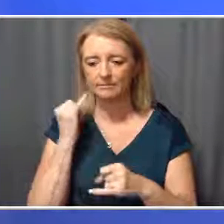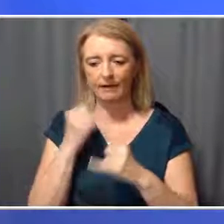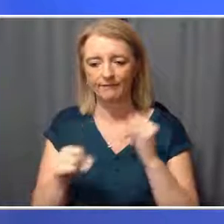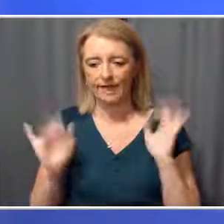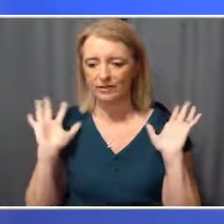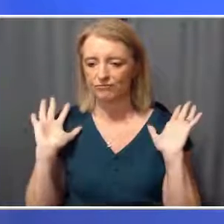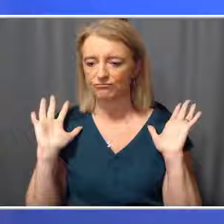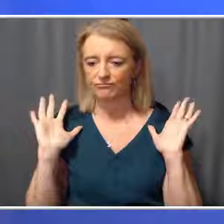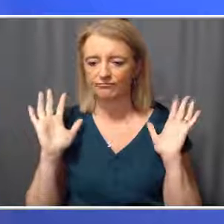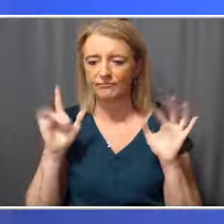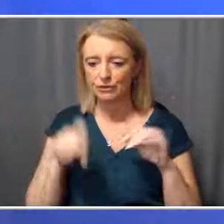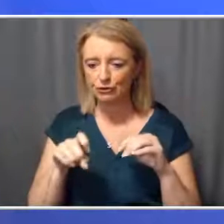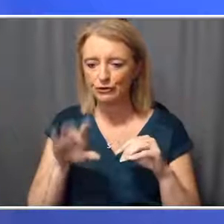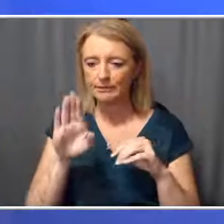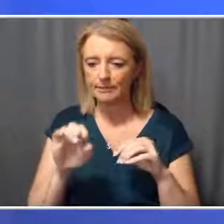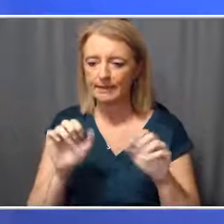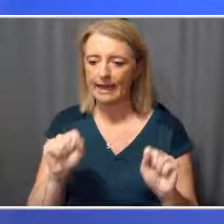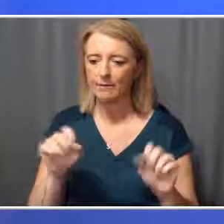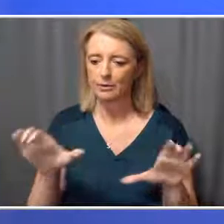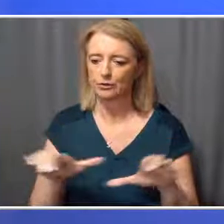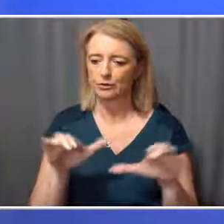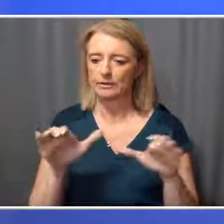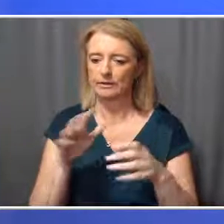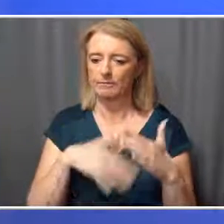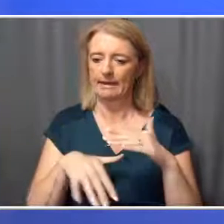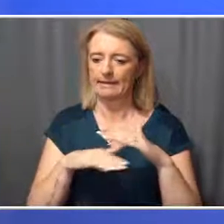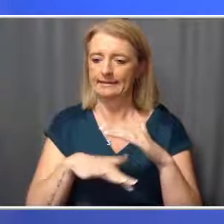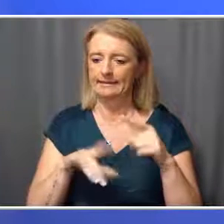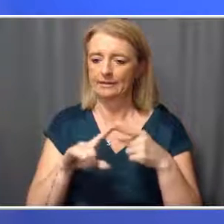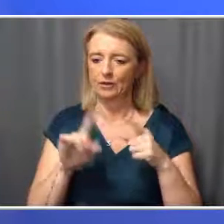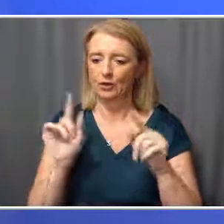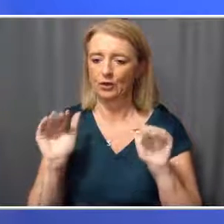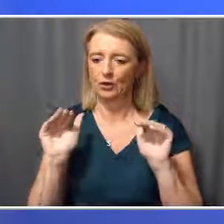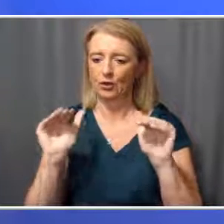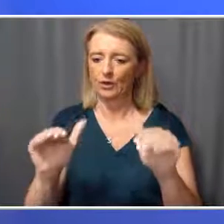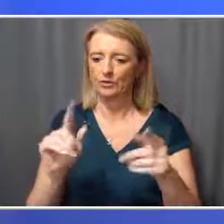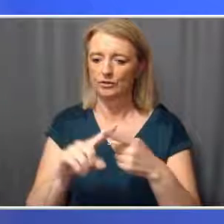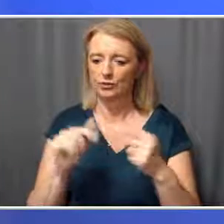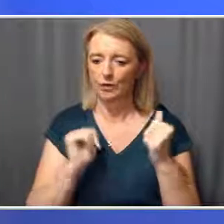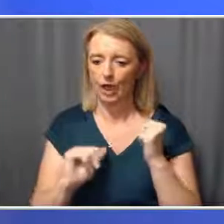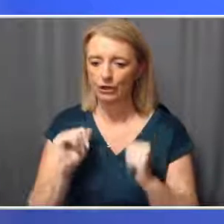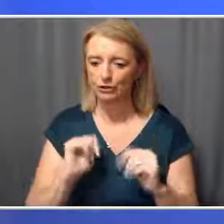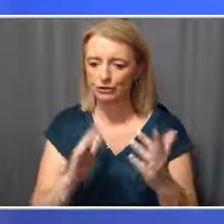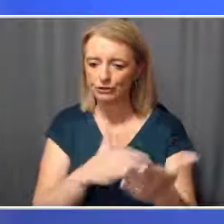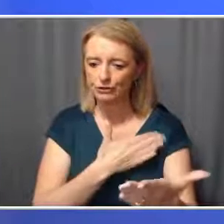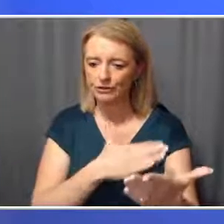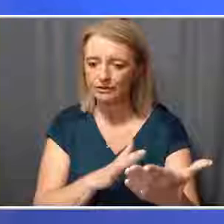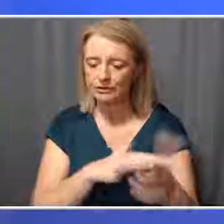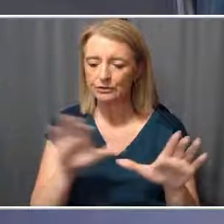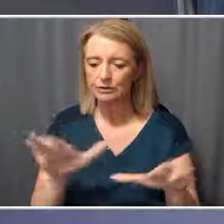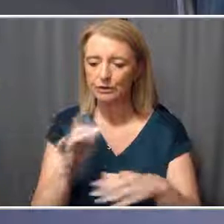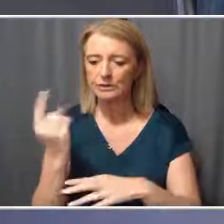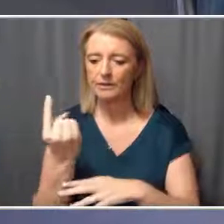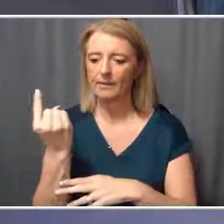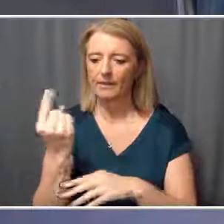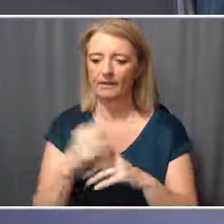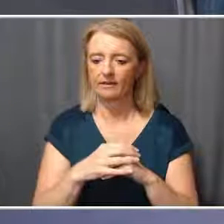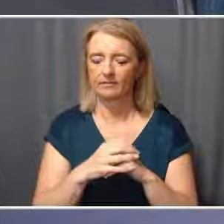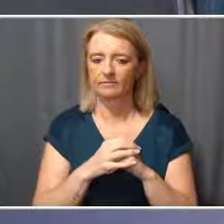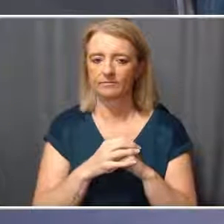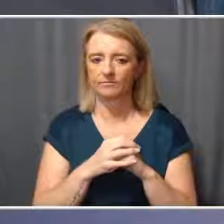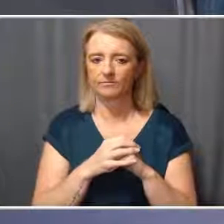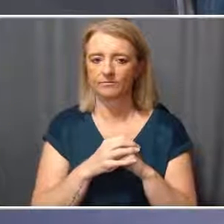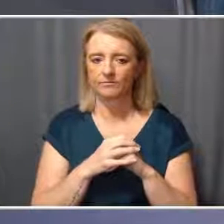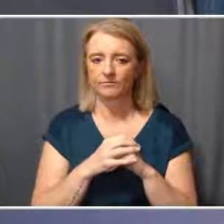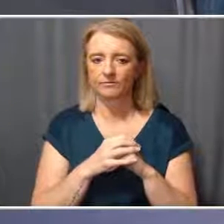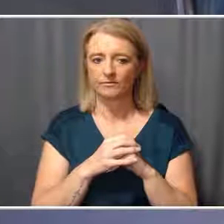does a hand surgeon wind up doing this kind of surgery? So that's a common question that I get.